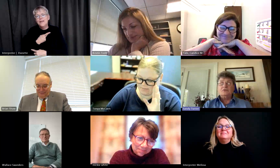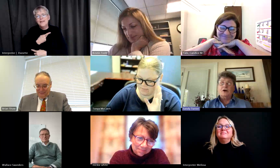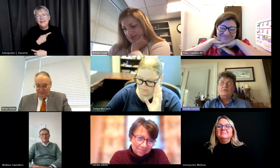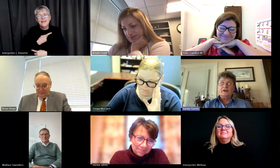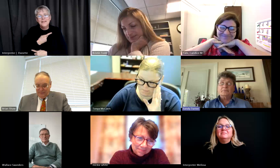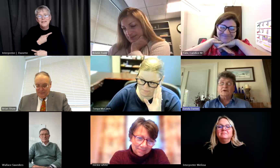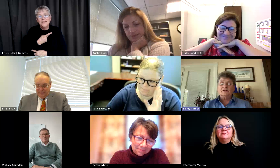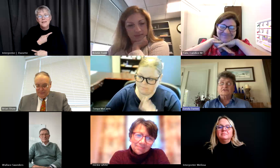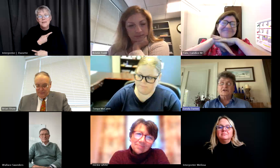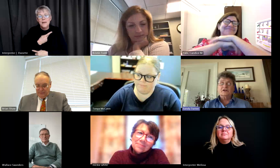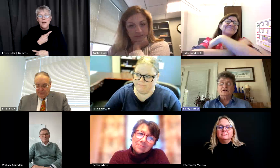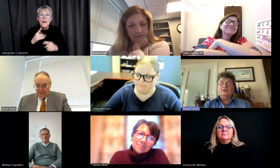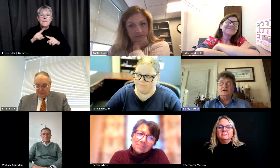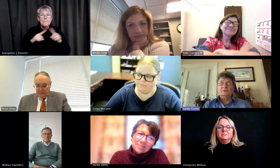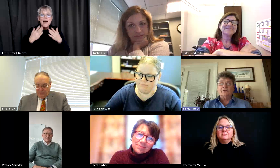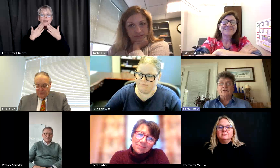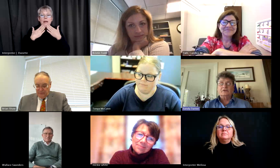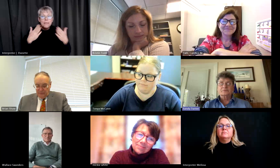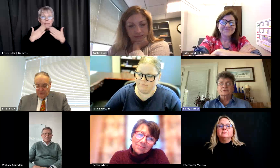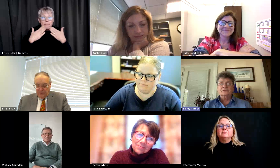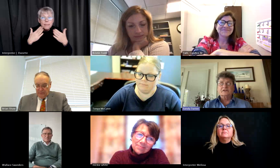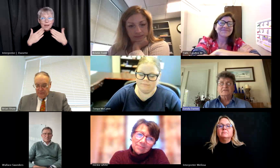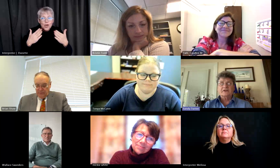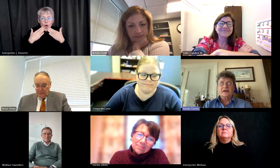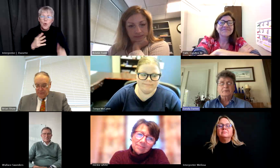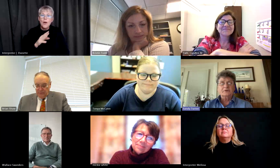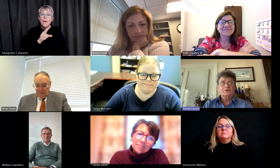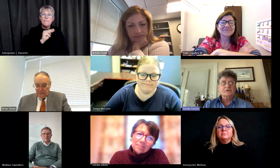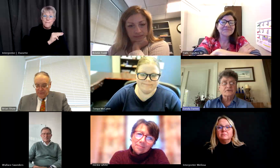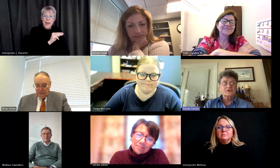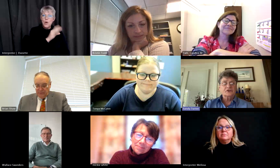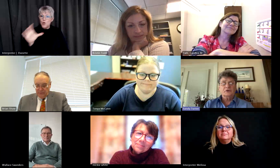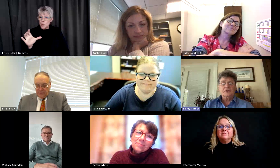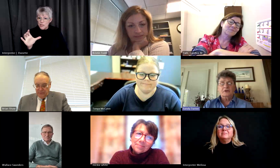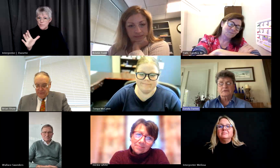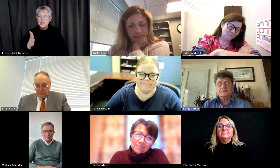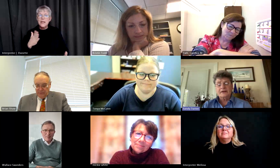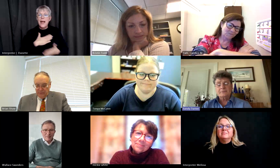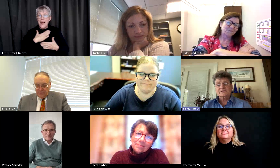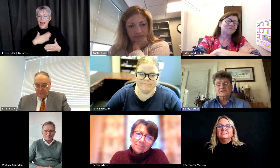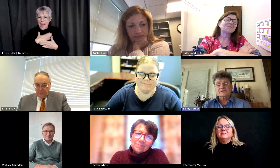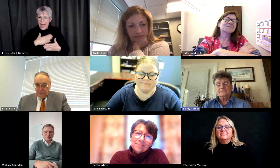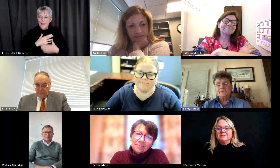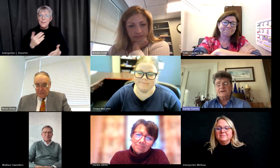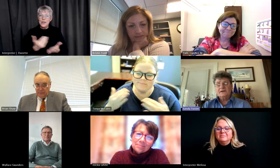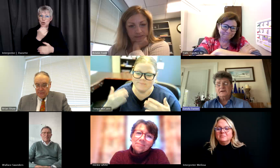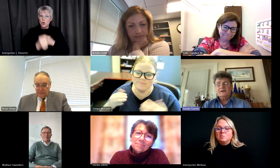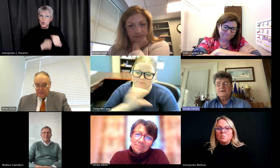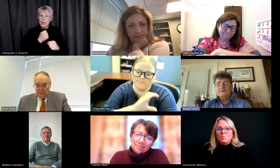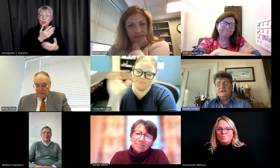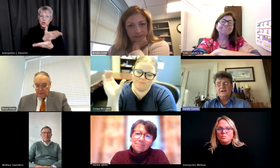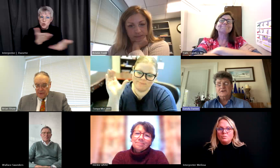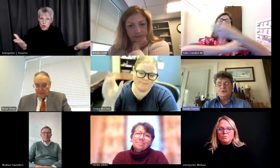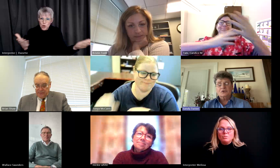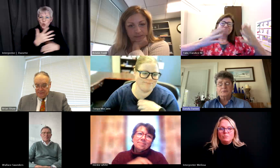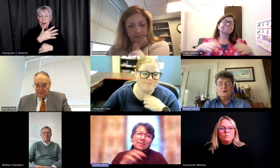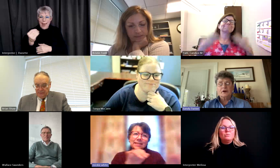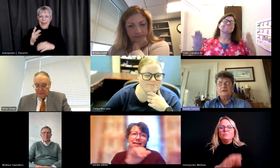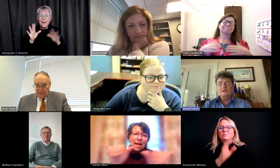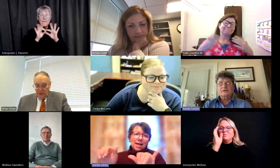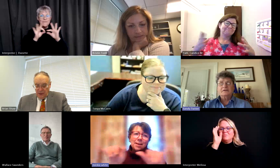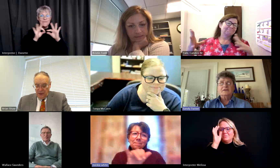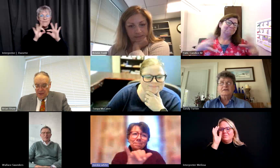But thank you all very much. A Merry Christmas and a very Happy New Year to you and all of your families.